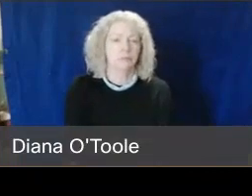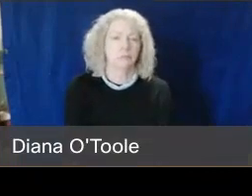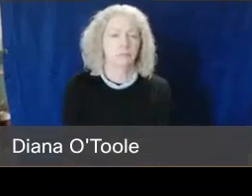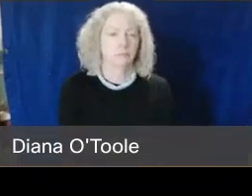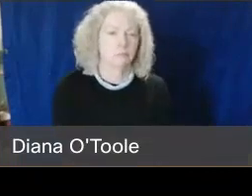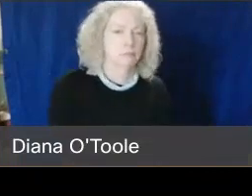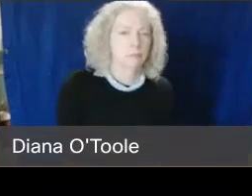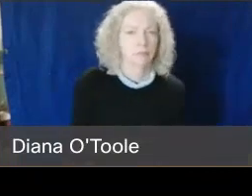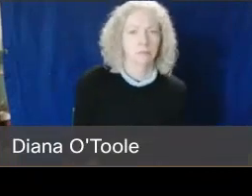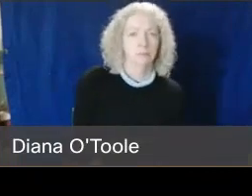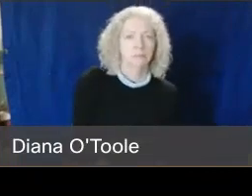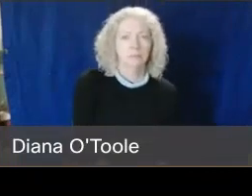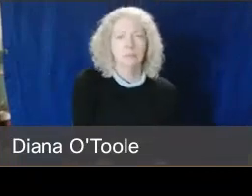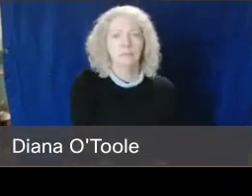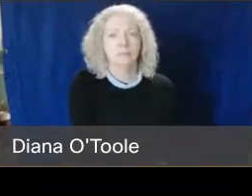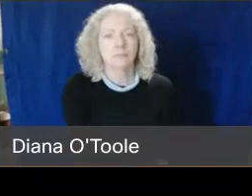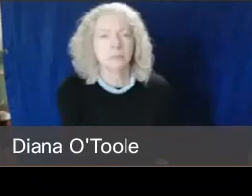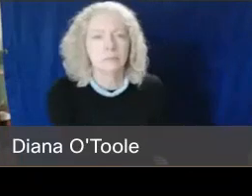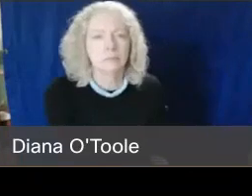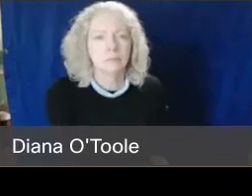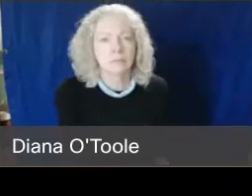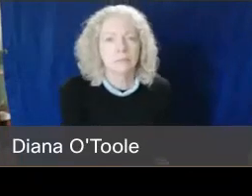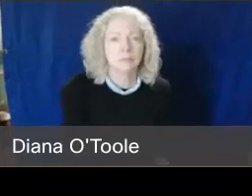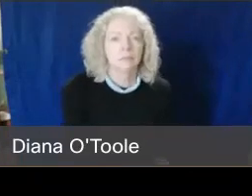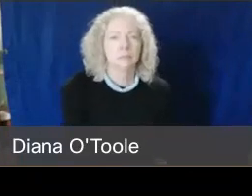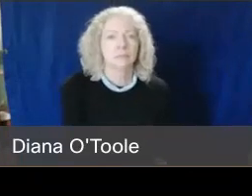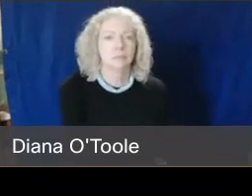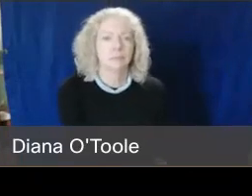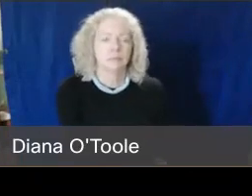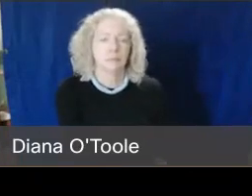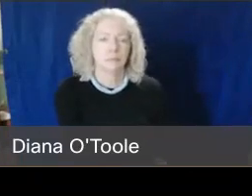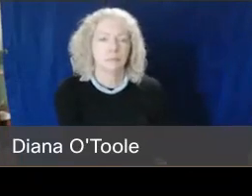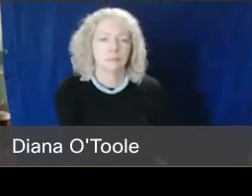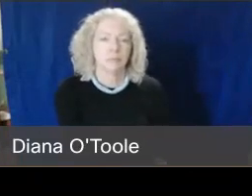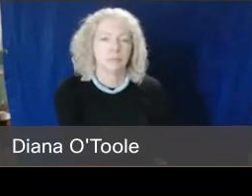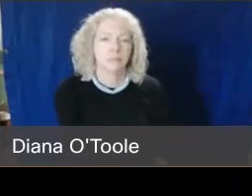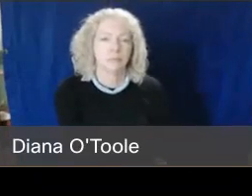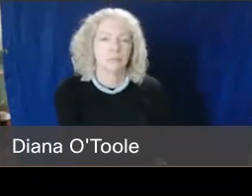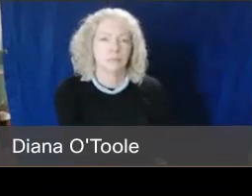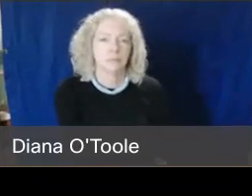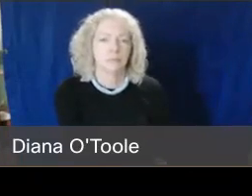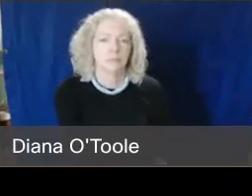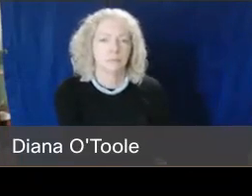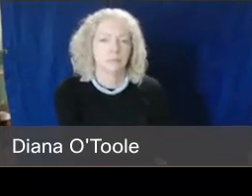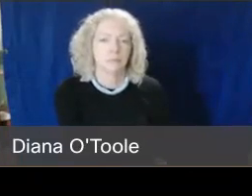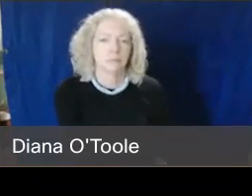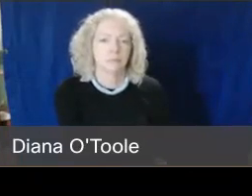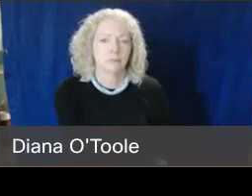word racist. When I talk about Pikes Peak Community College's commitment to be an